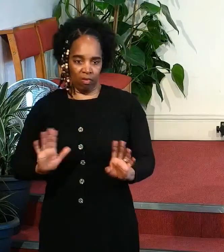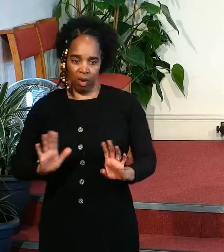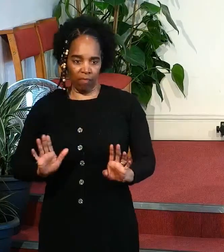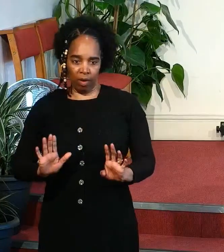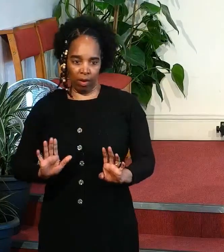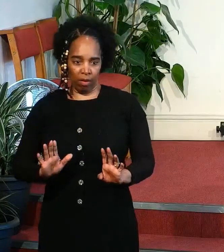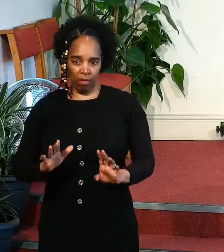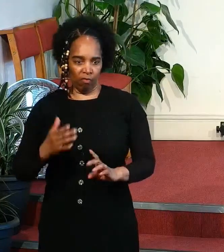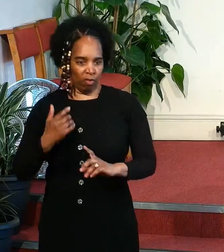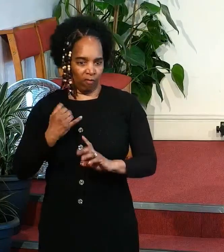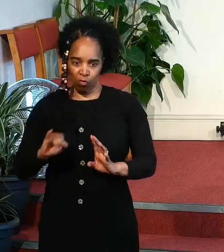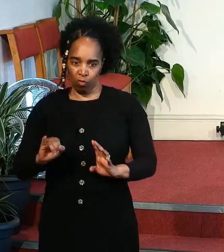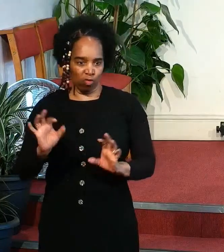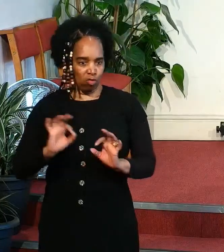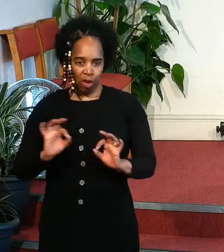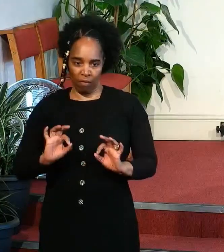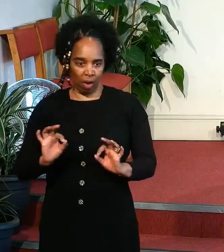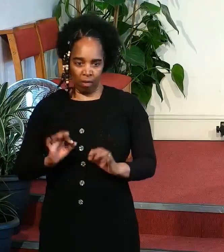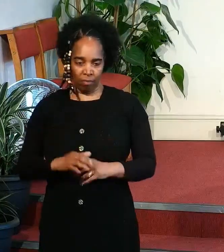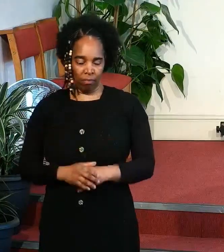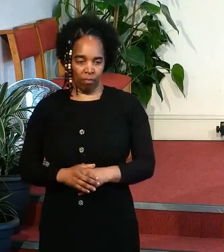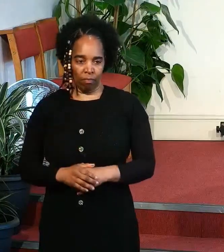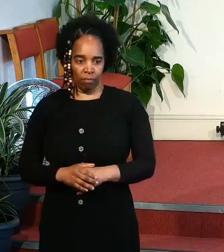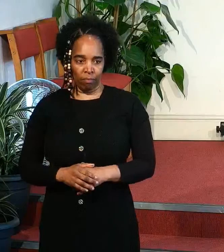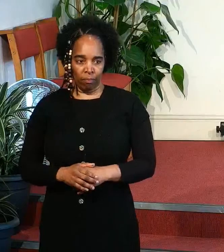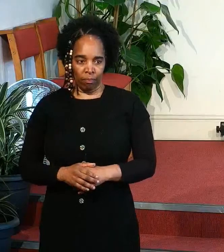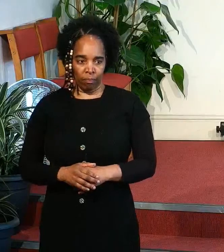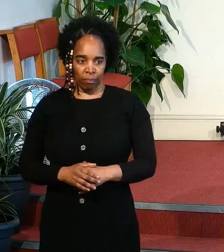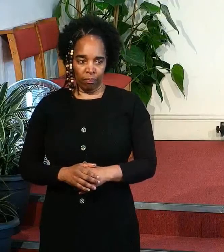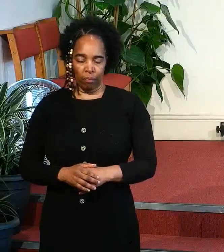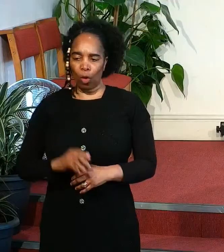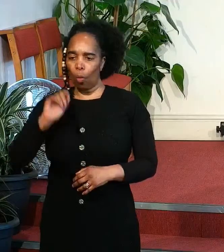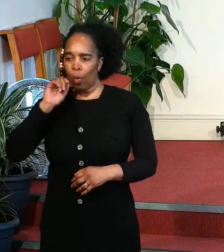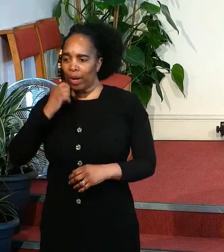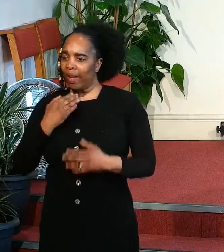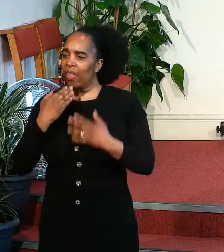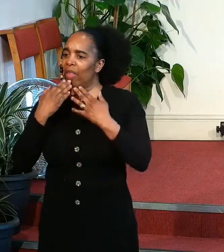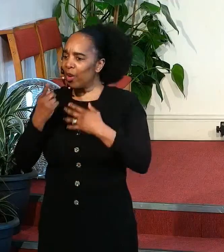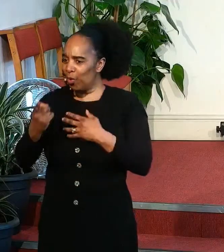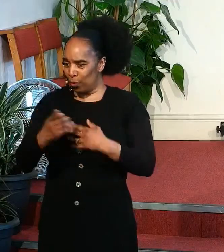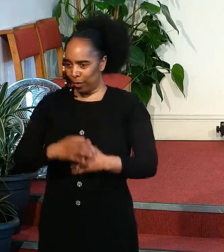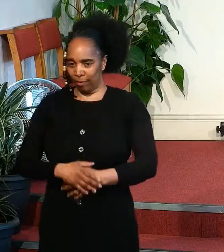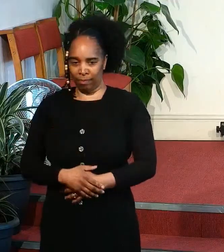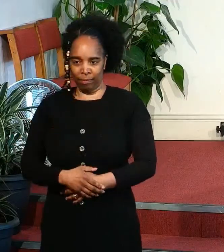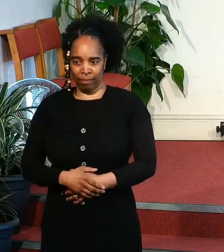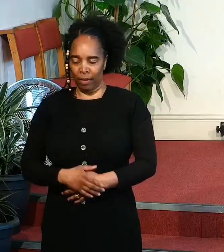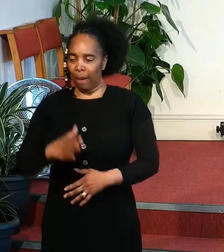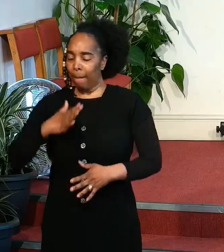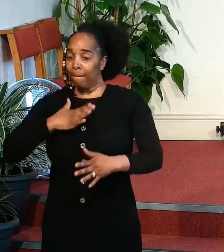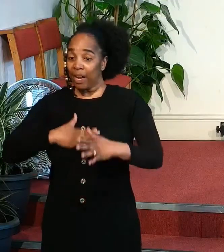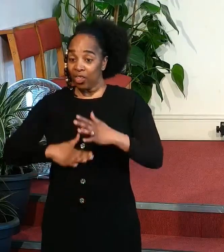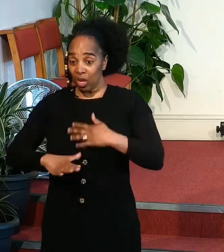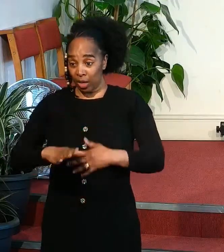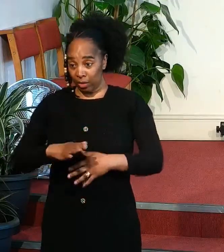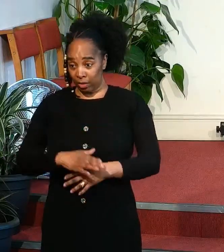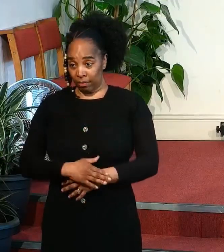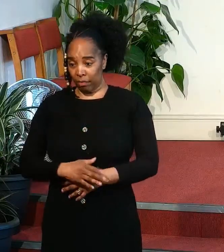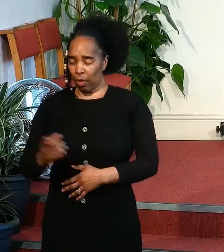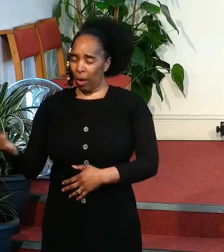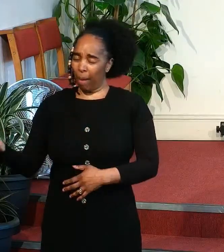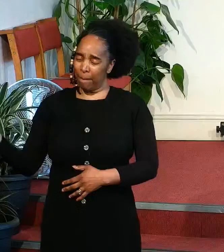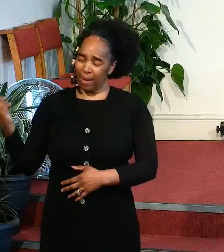a few. And she was always very willing. So I want to thank you for that. And thank you for your patience and